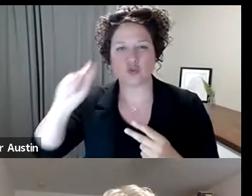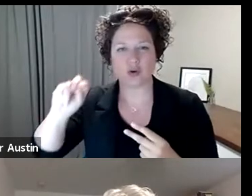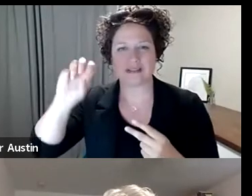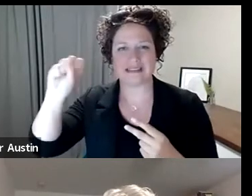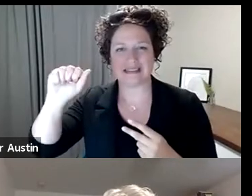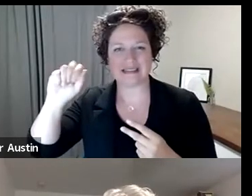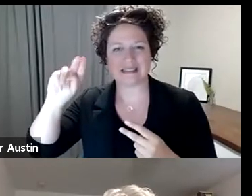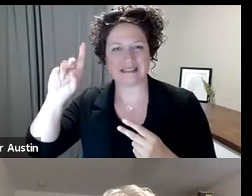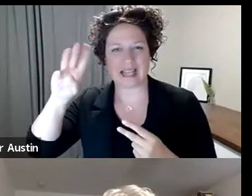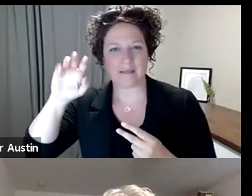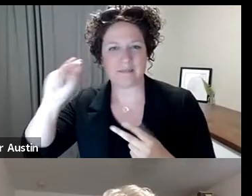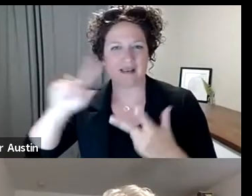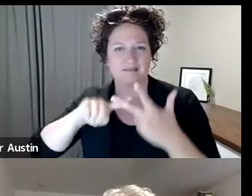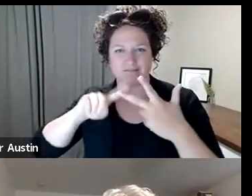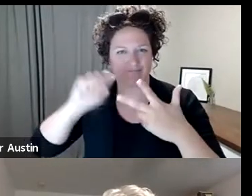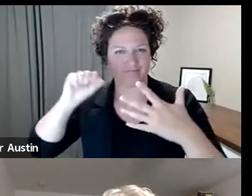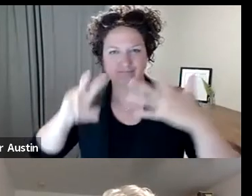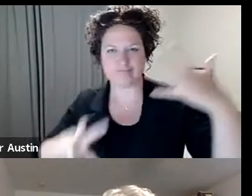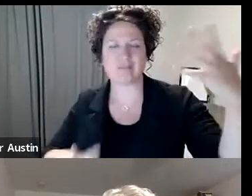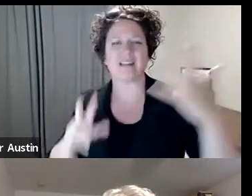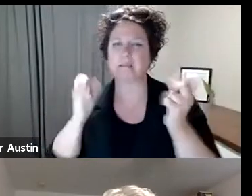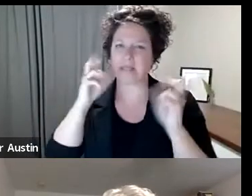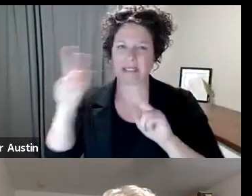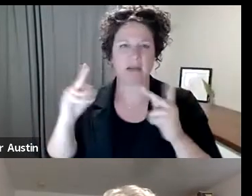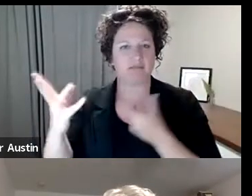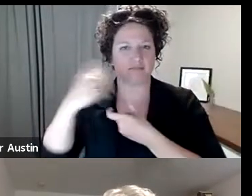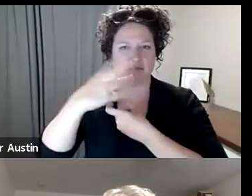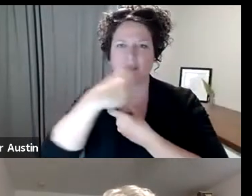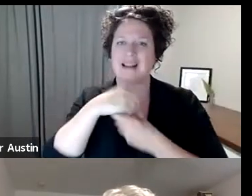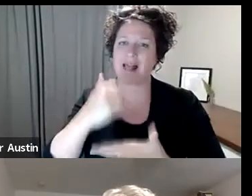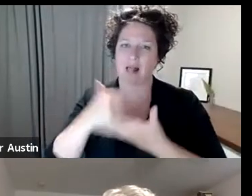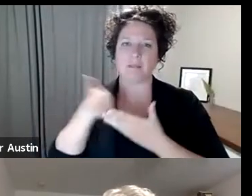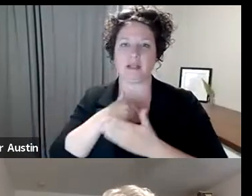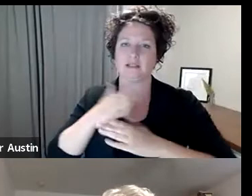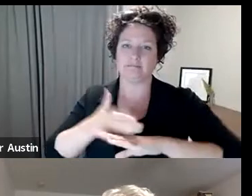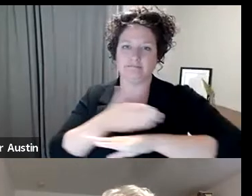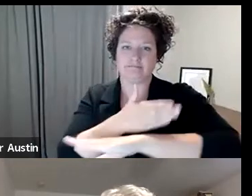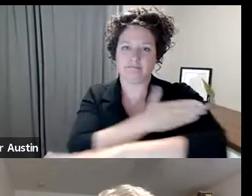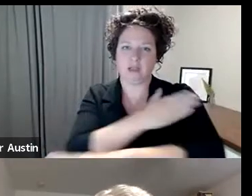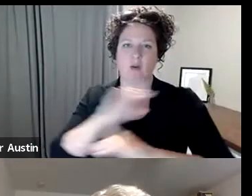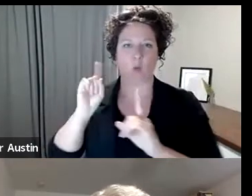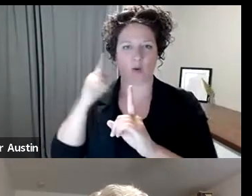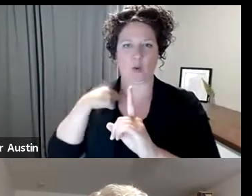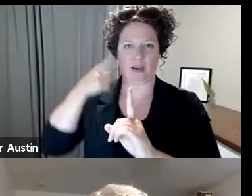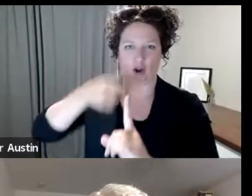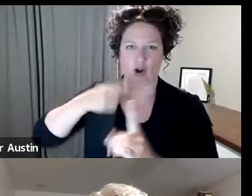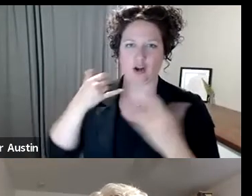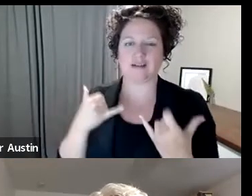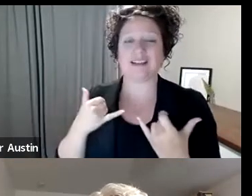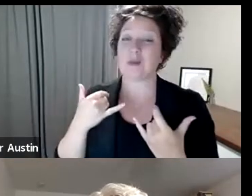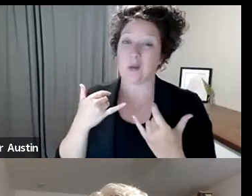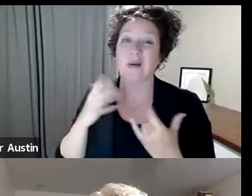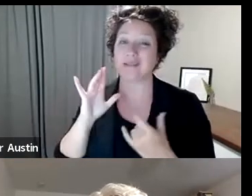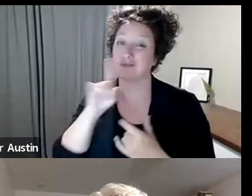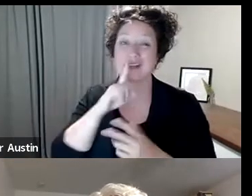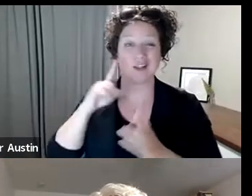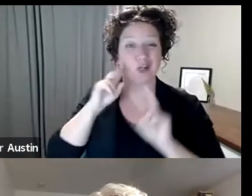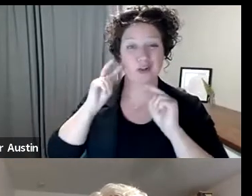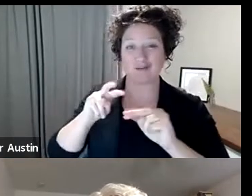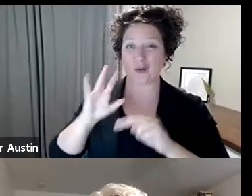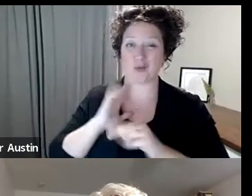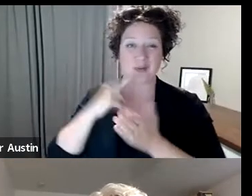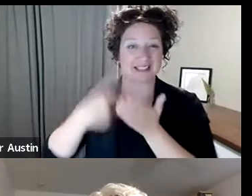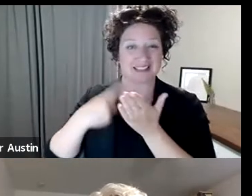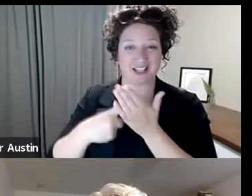been instrumental in helping us to get to the point where we are. So with that as backdrop, I'm really looking forward to our discussion today.